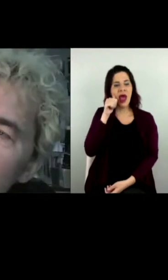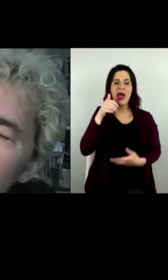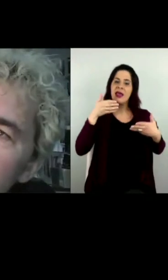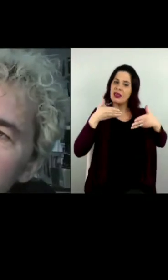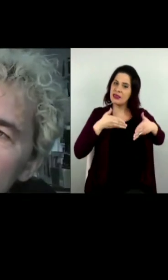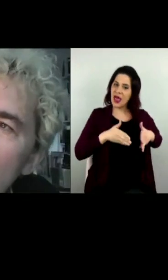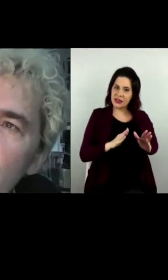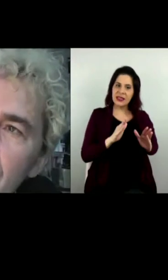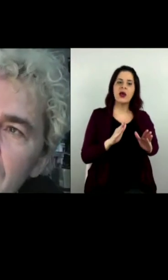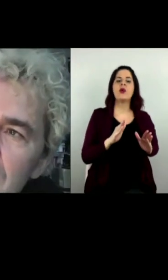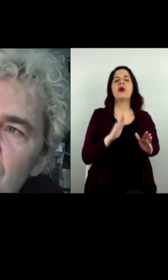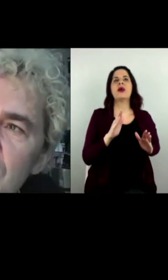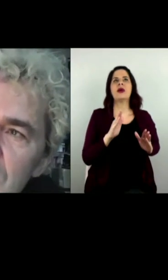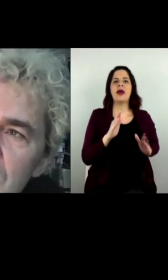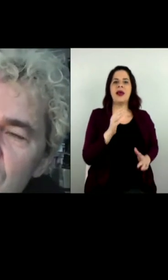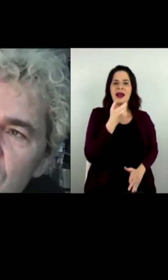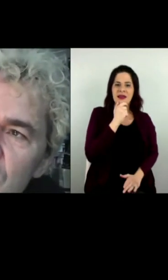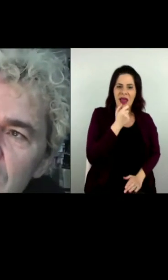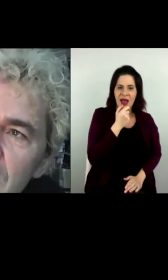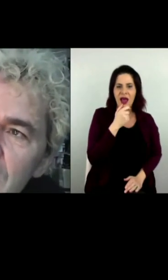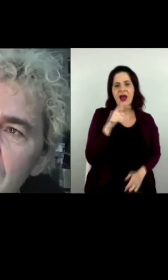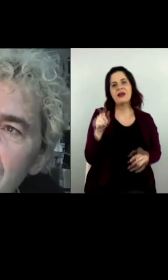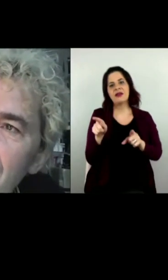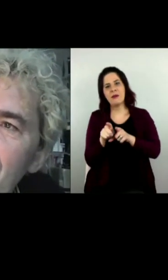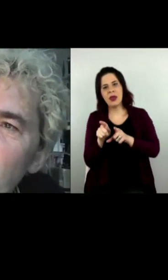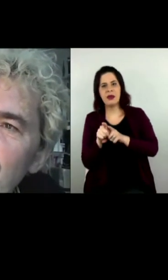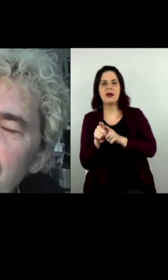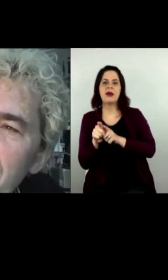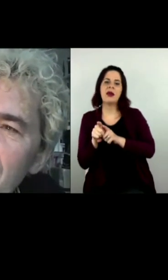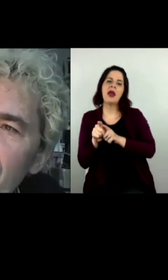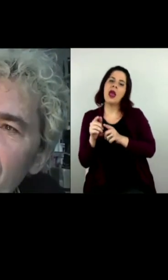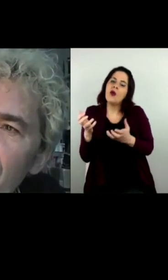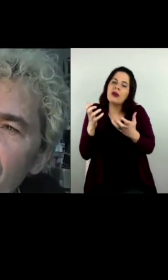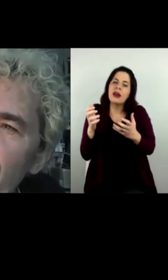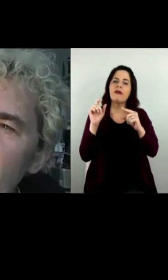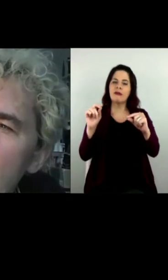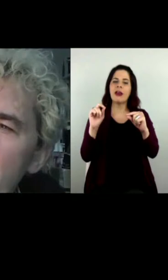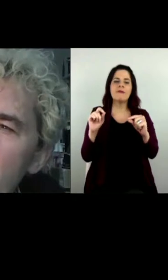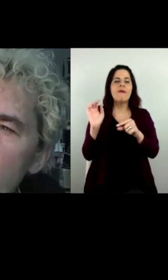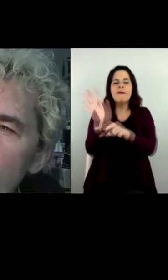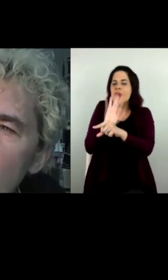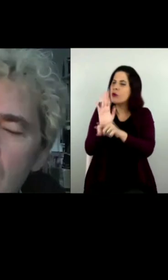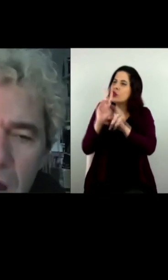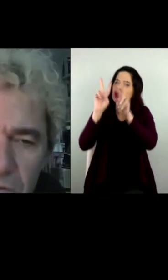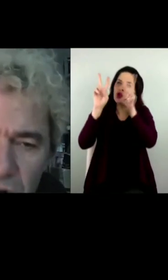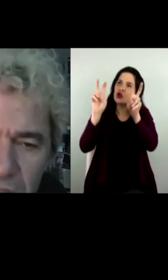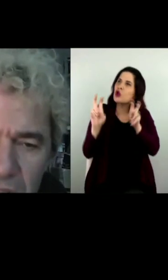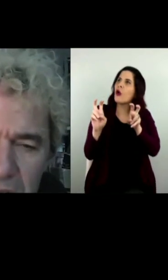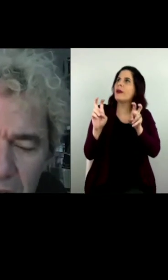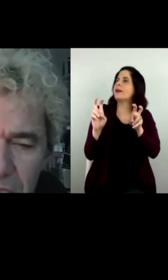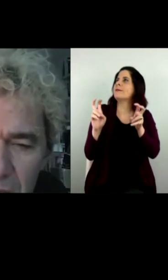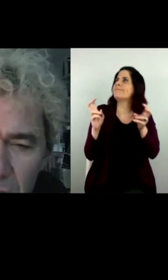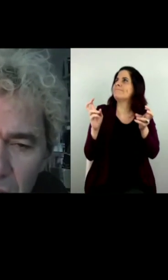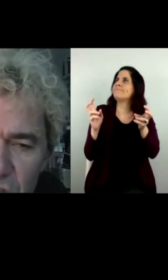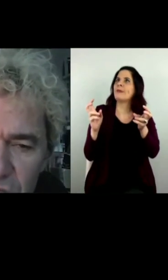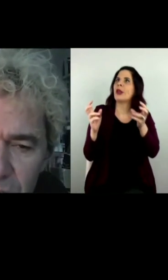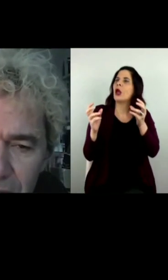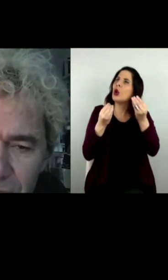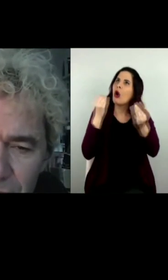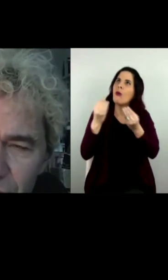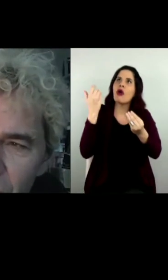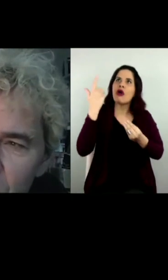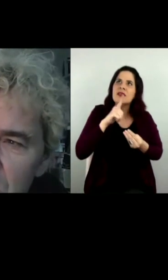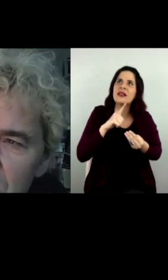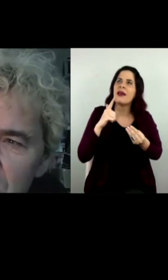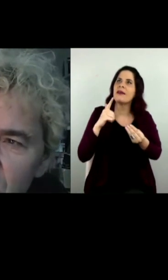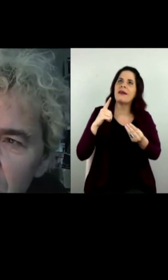another film about walking in cities, as you say, and I wanted to make a film about recovery. I think lots of